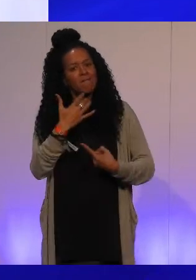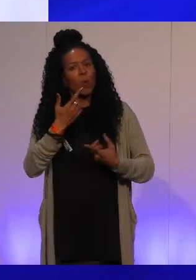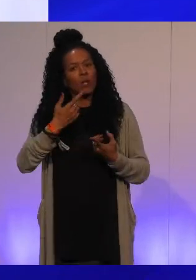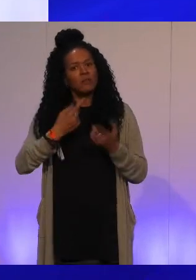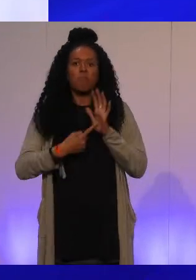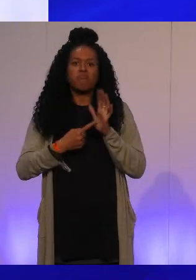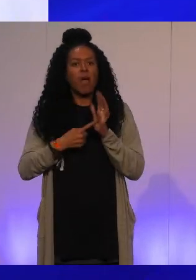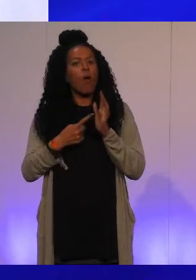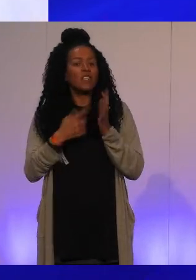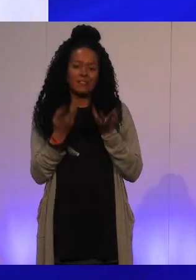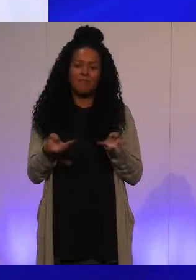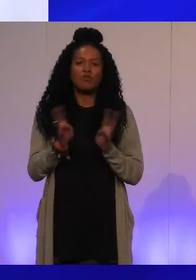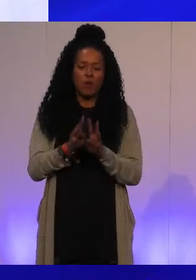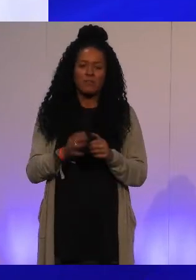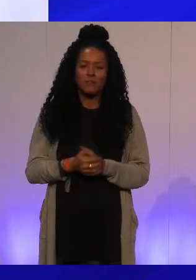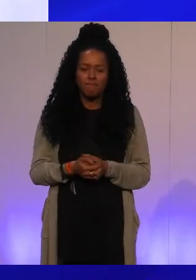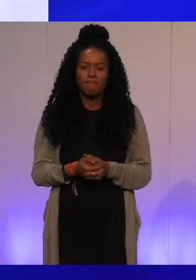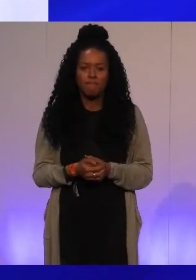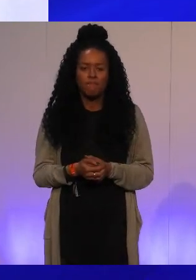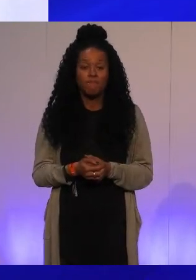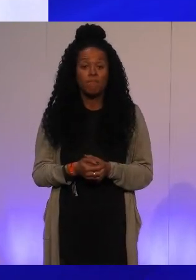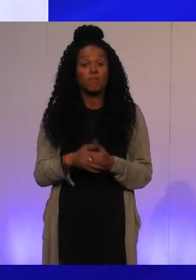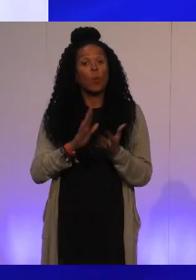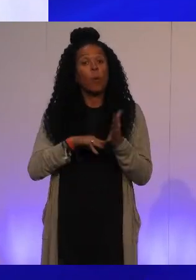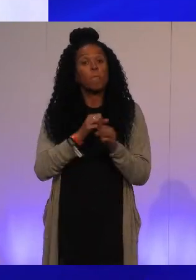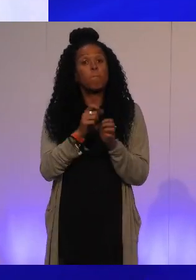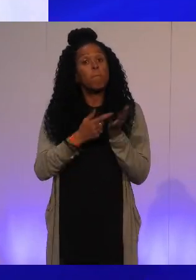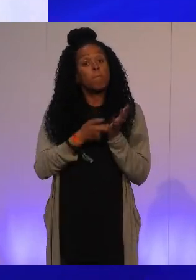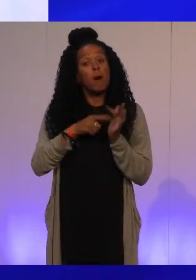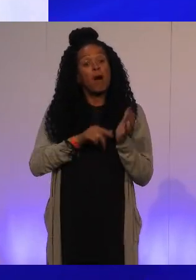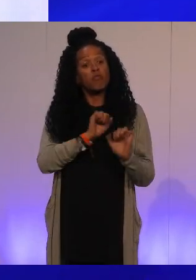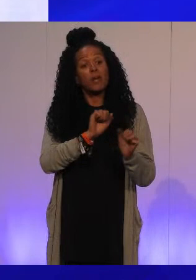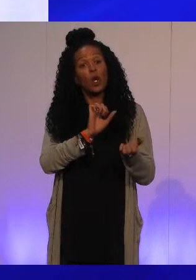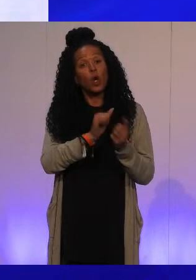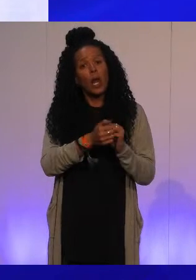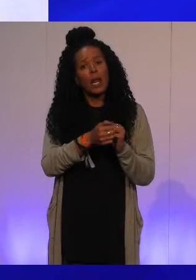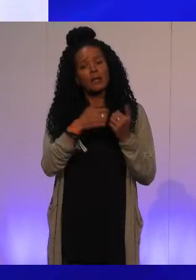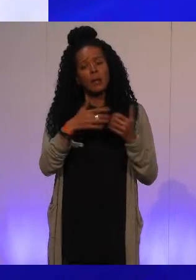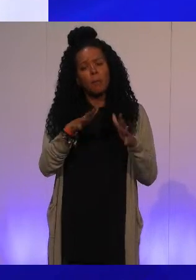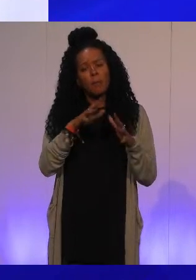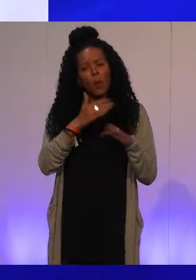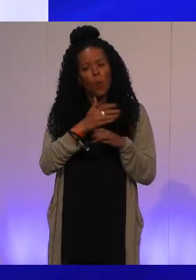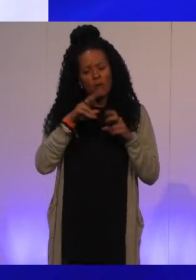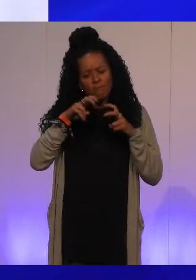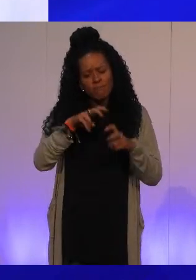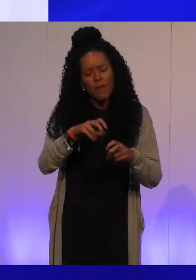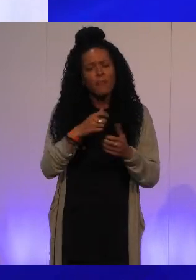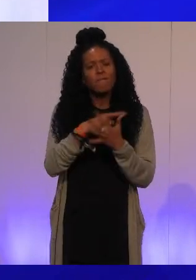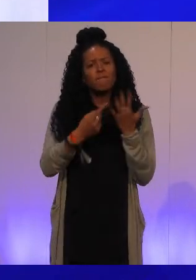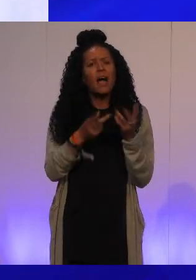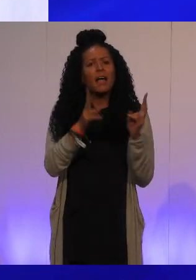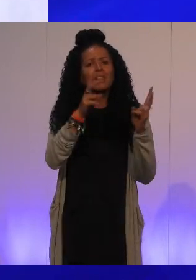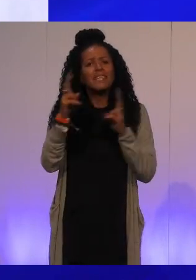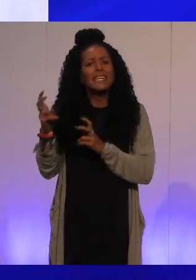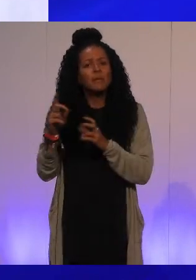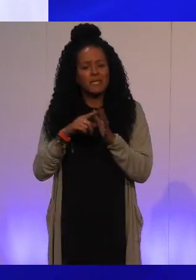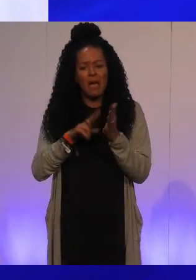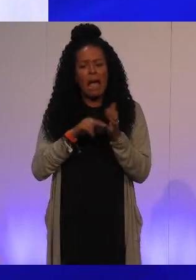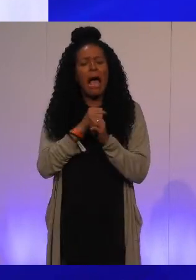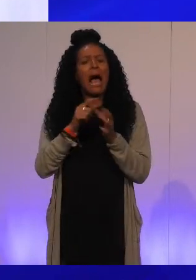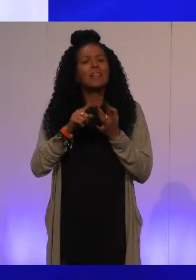Trust. So Margaret and her colleagues have done a bit of work looking at the 5 themes that Angie took you through